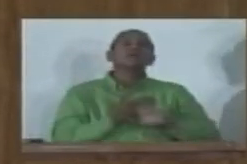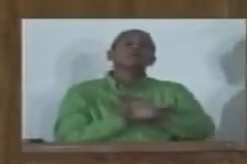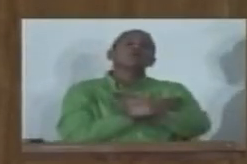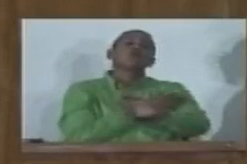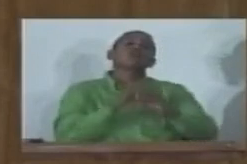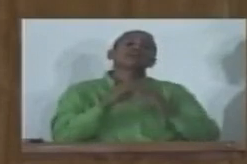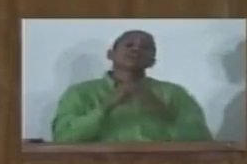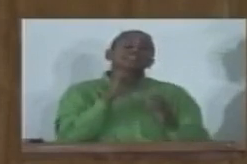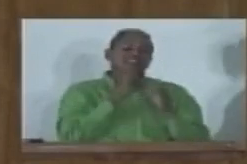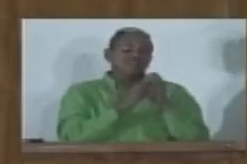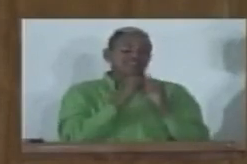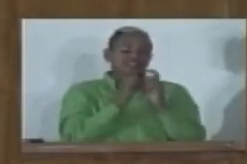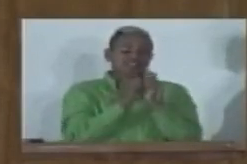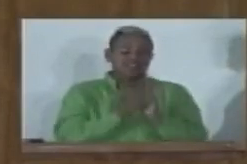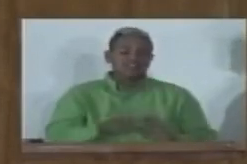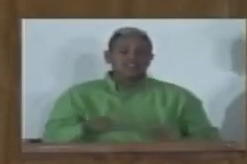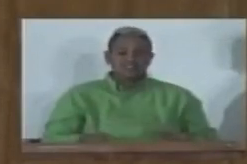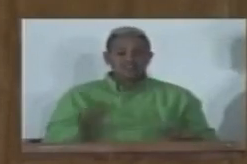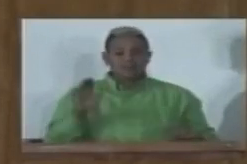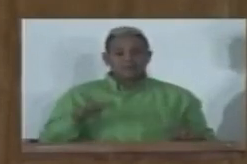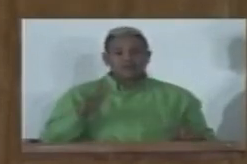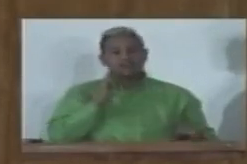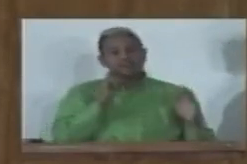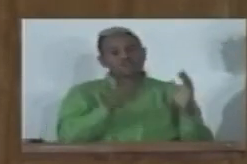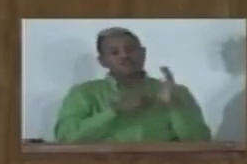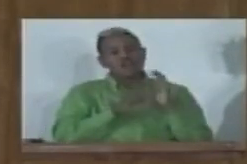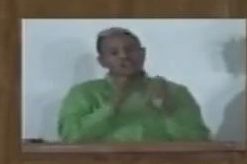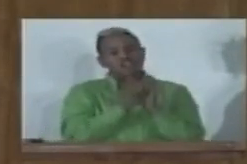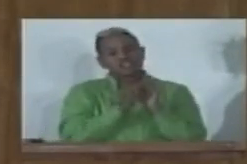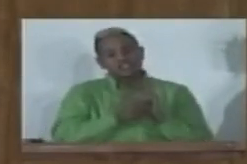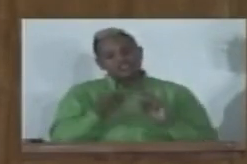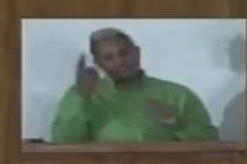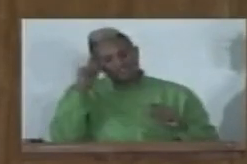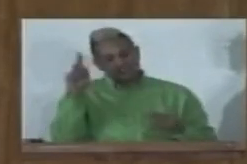to fit in the parliament or to require changes